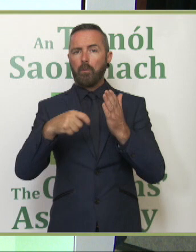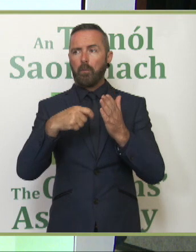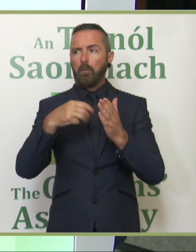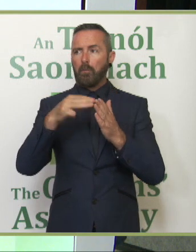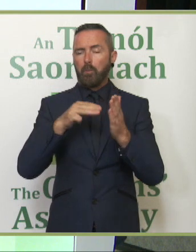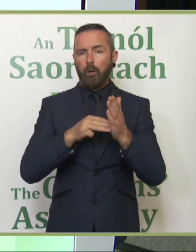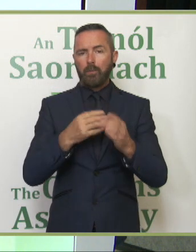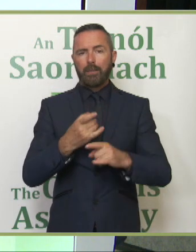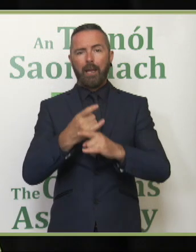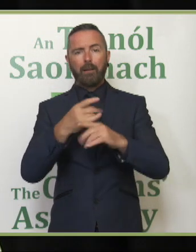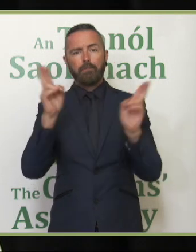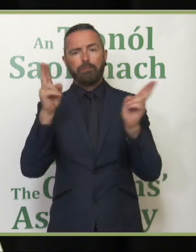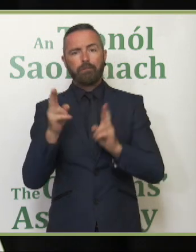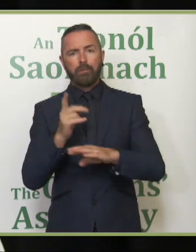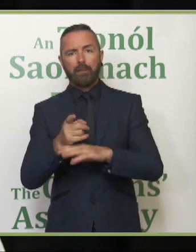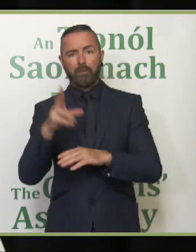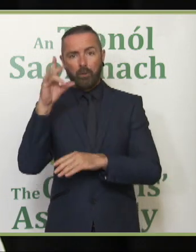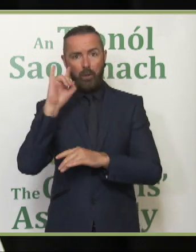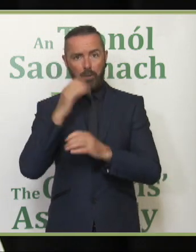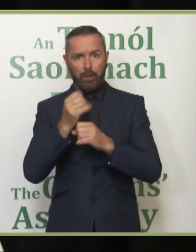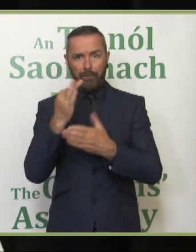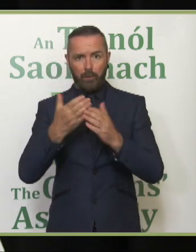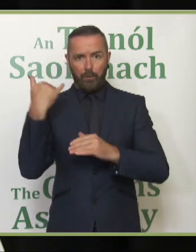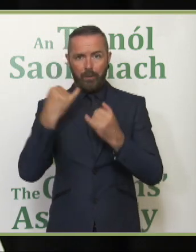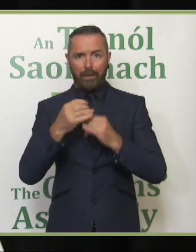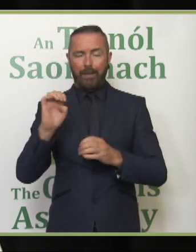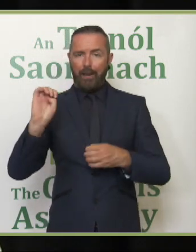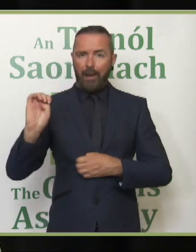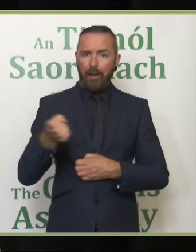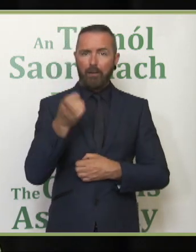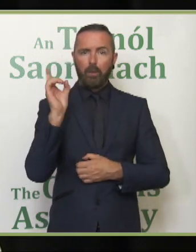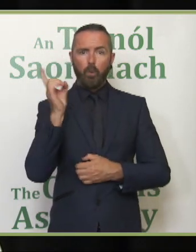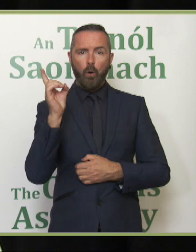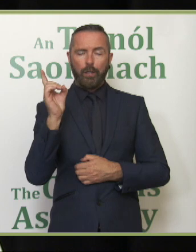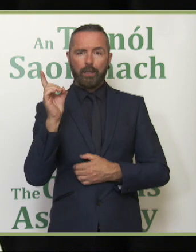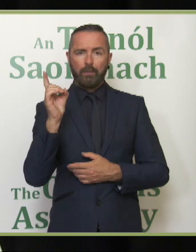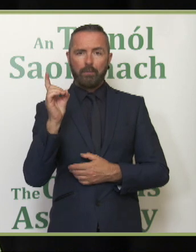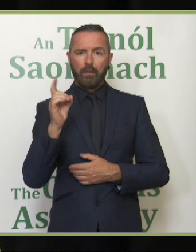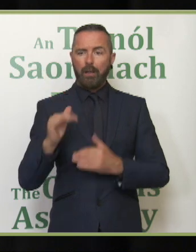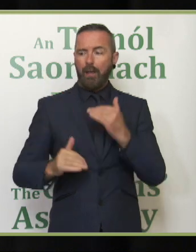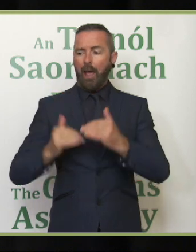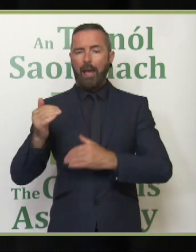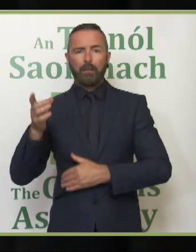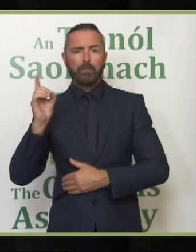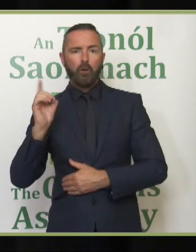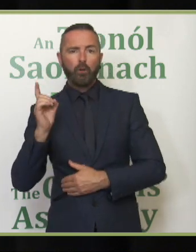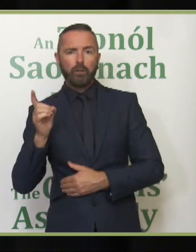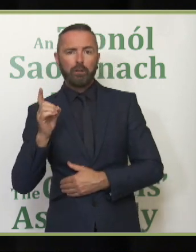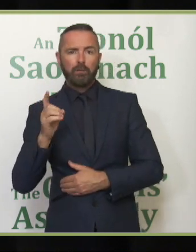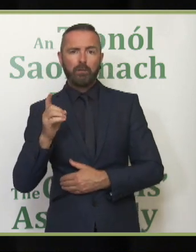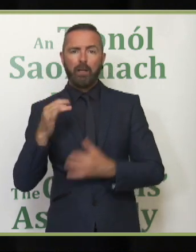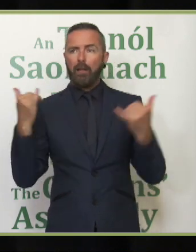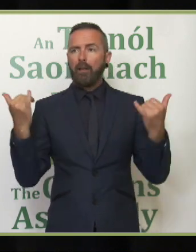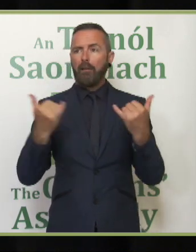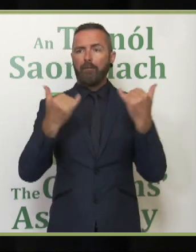already. For example, the Early Warning Emerging Trends Committee, the adult cautioning around the possession of cannabis, the festival